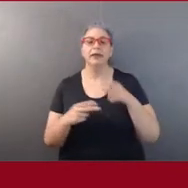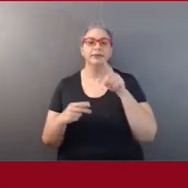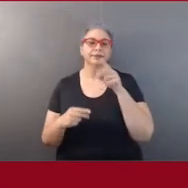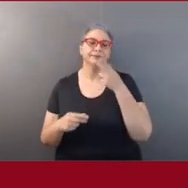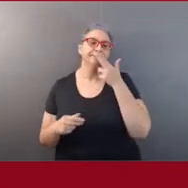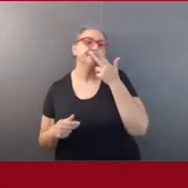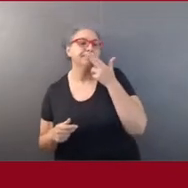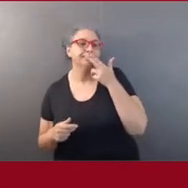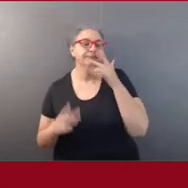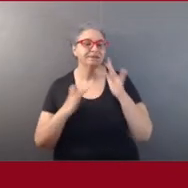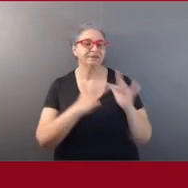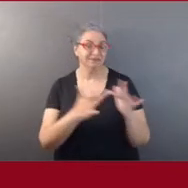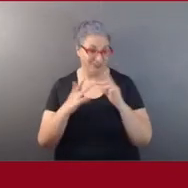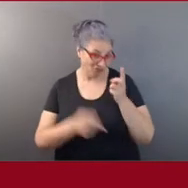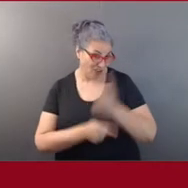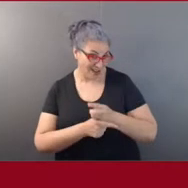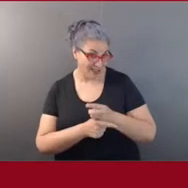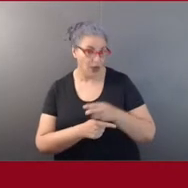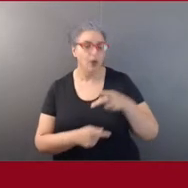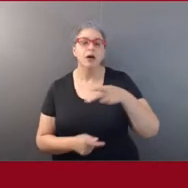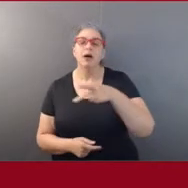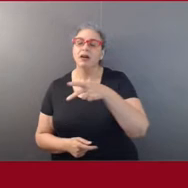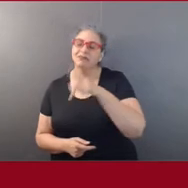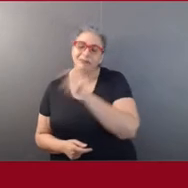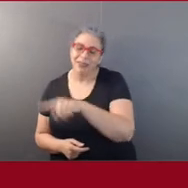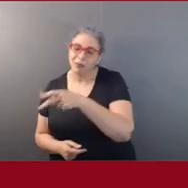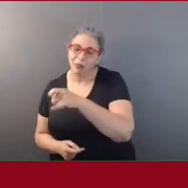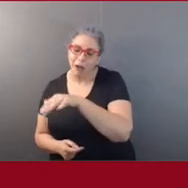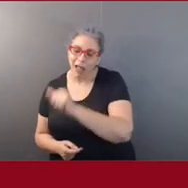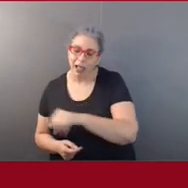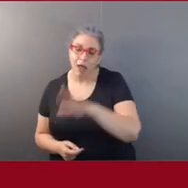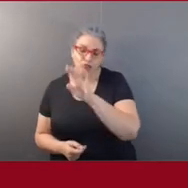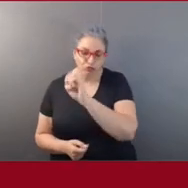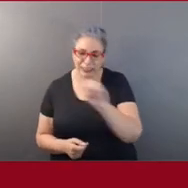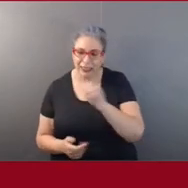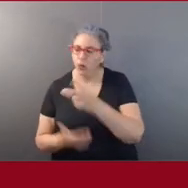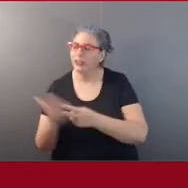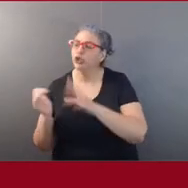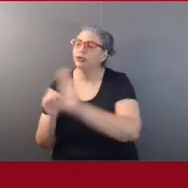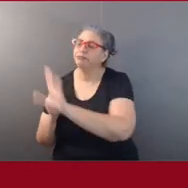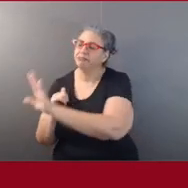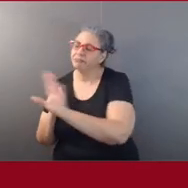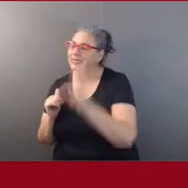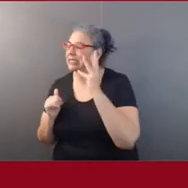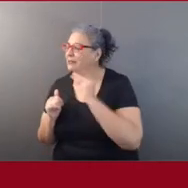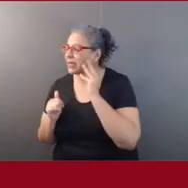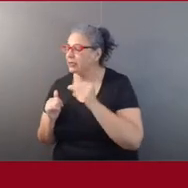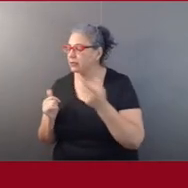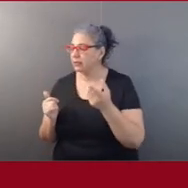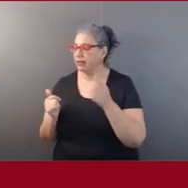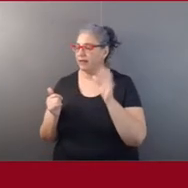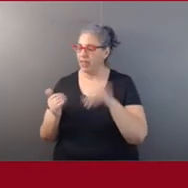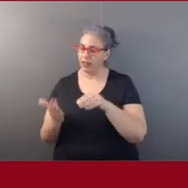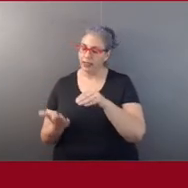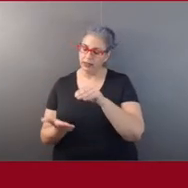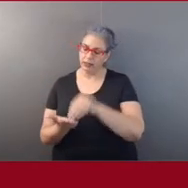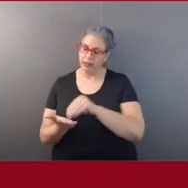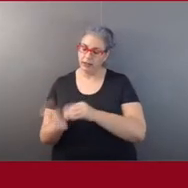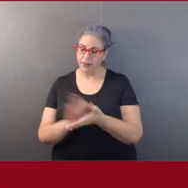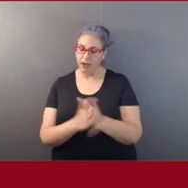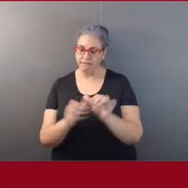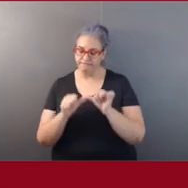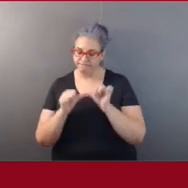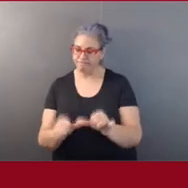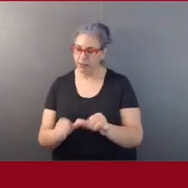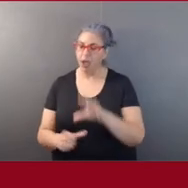Pamela and Bree, you know, I'm curious too, from your side, what has that experience been like of sort of, you know, codifying like these are